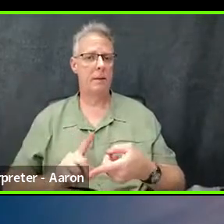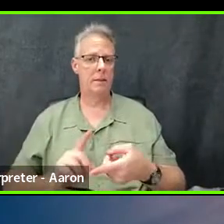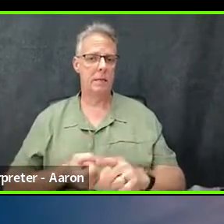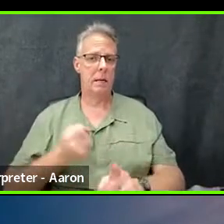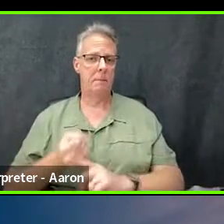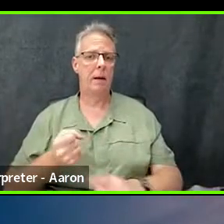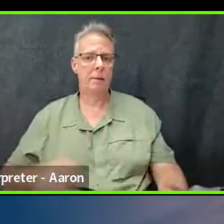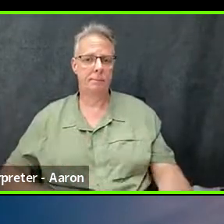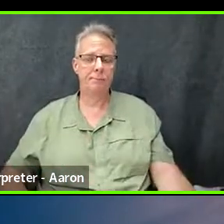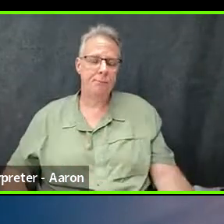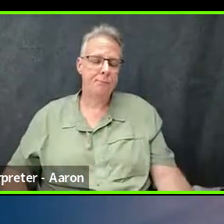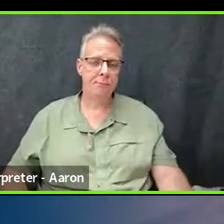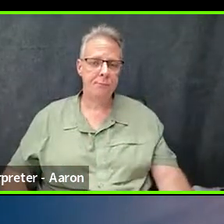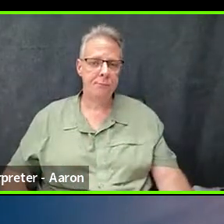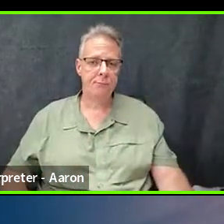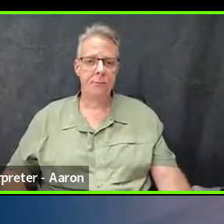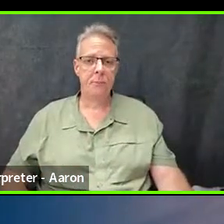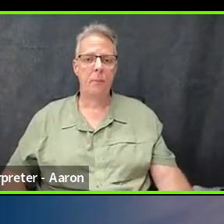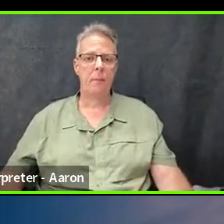to those properties.